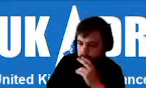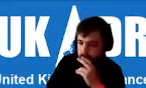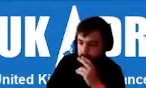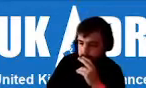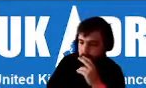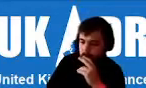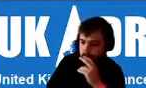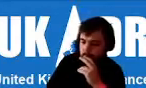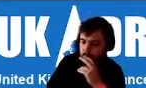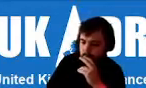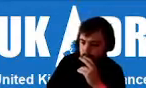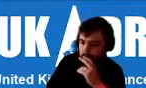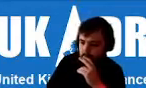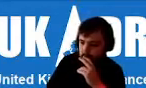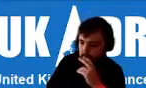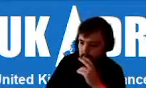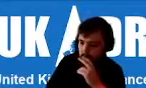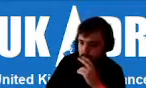to manufacture.